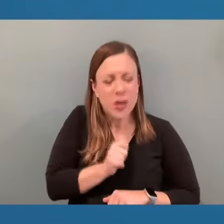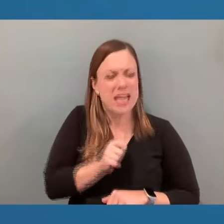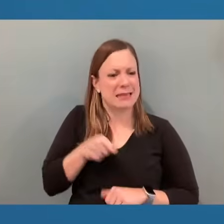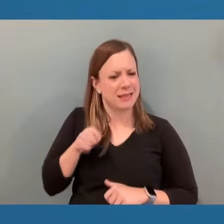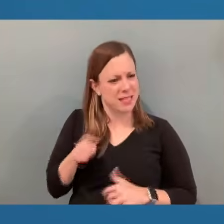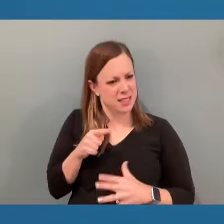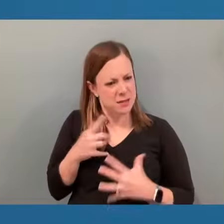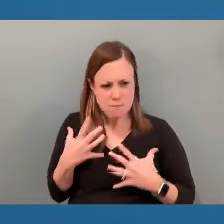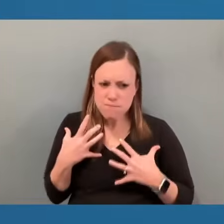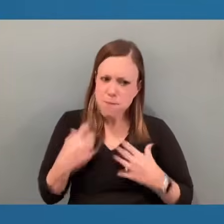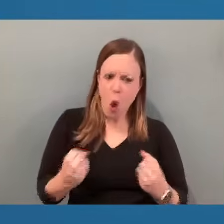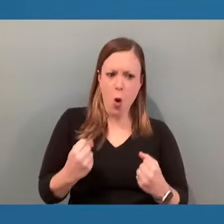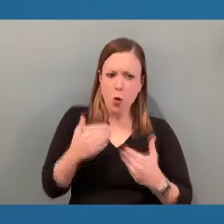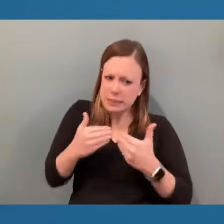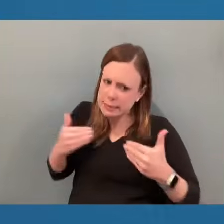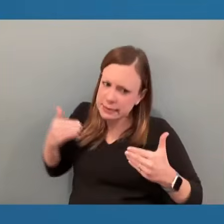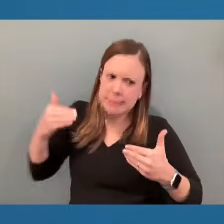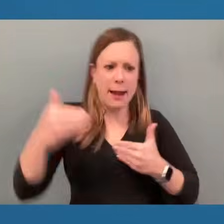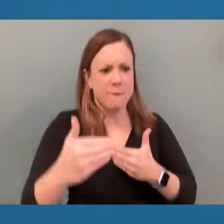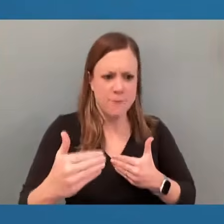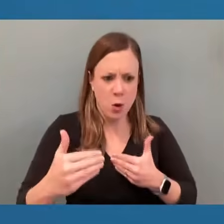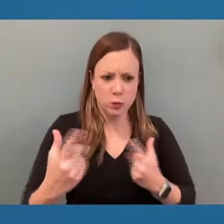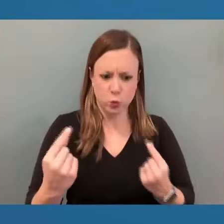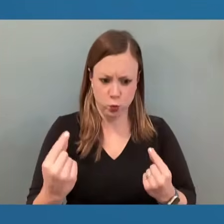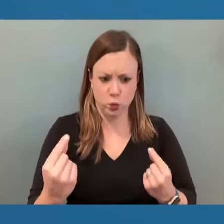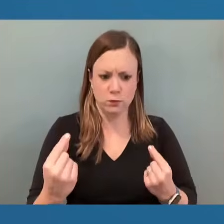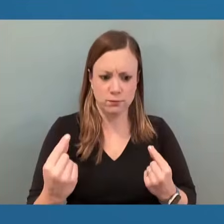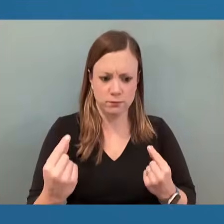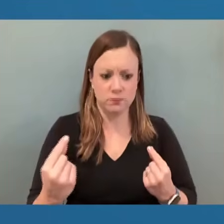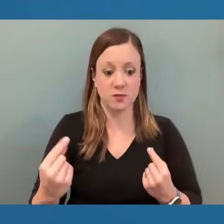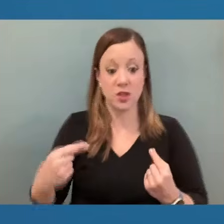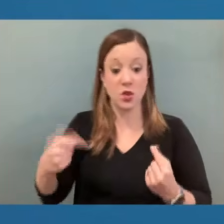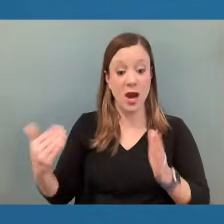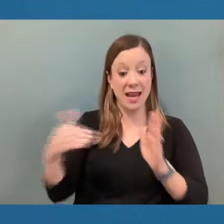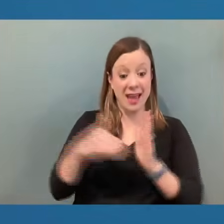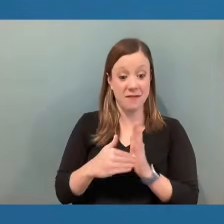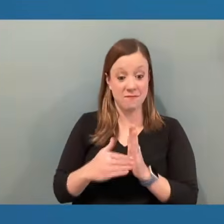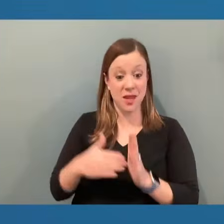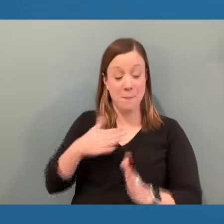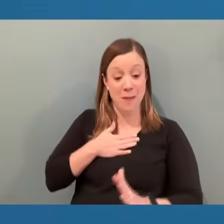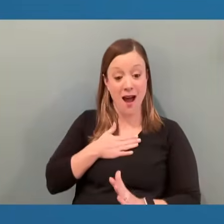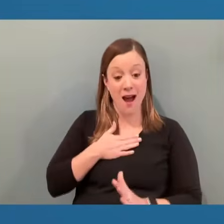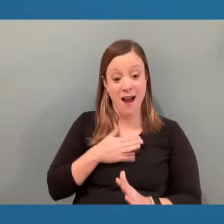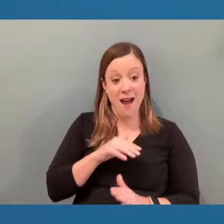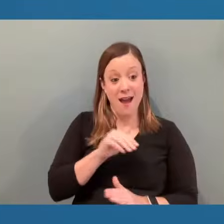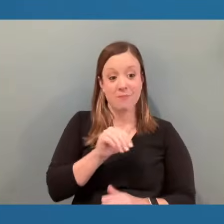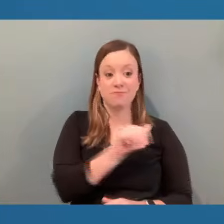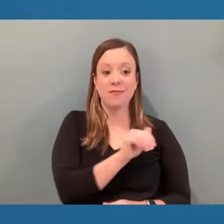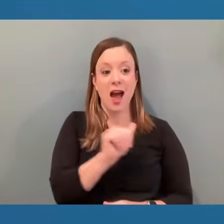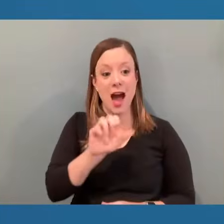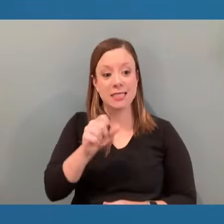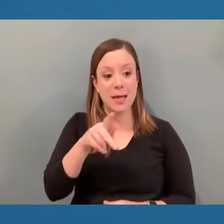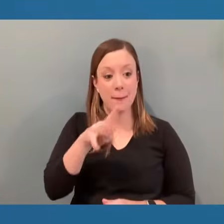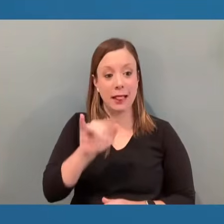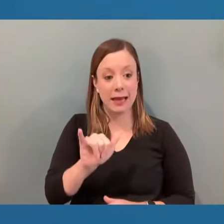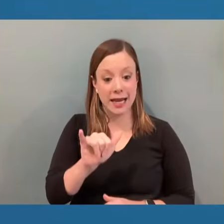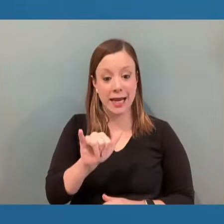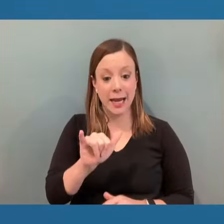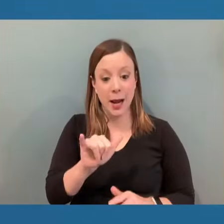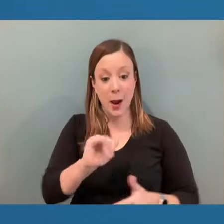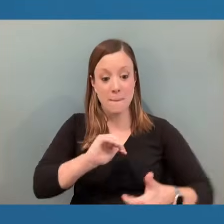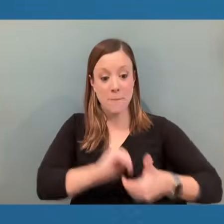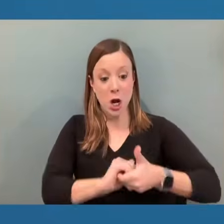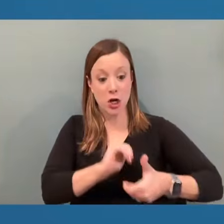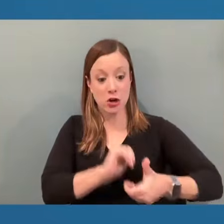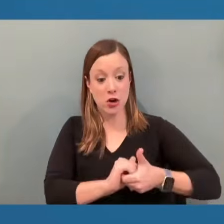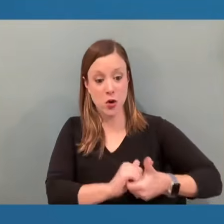through the wind tunnel, the concourse in Albany, where the advocates stood for months with signs urging my